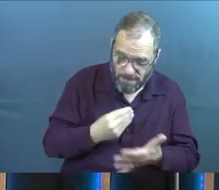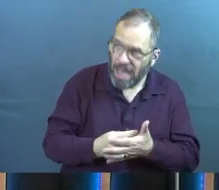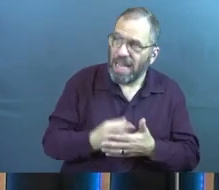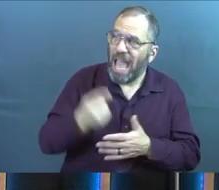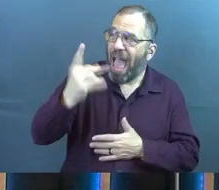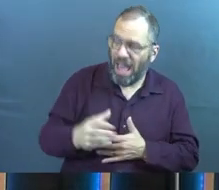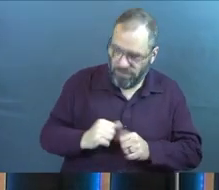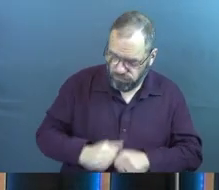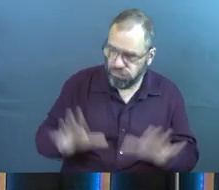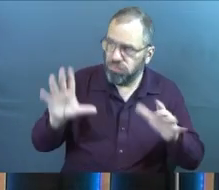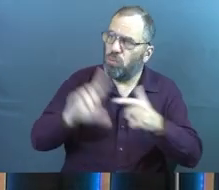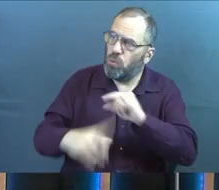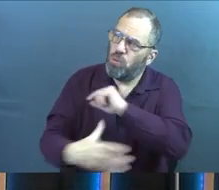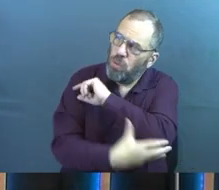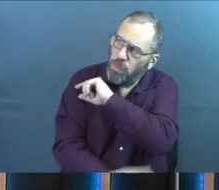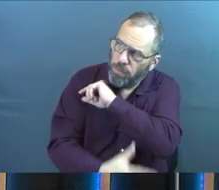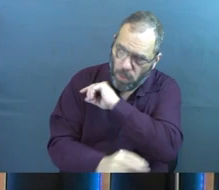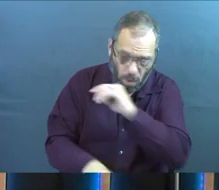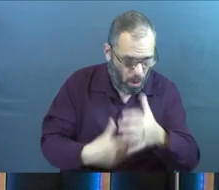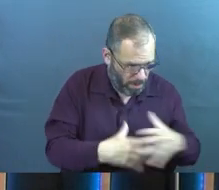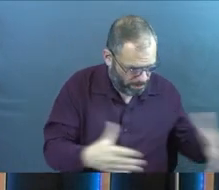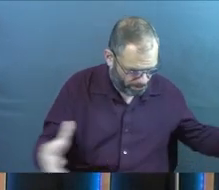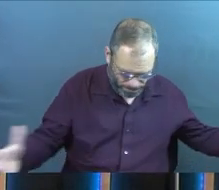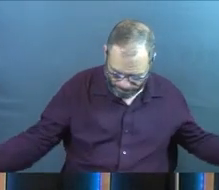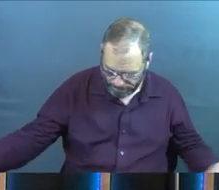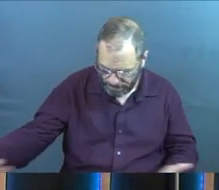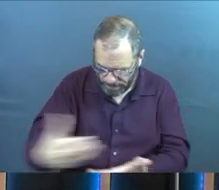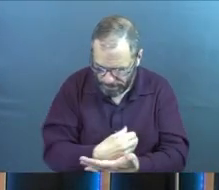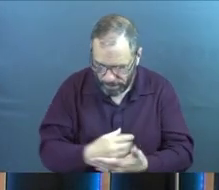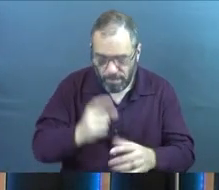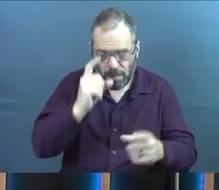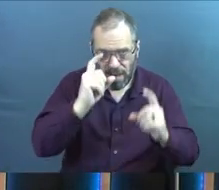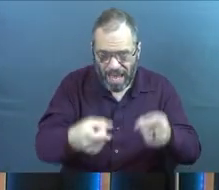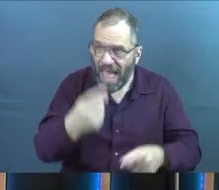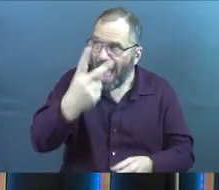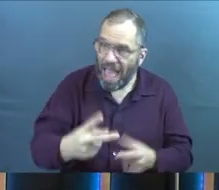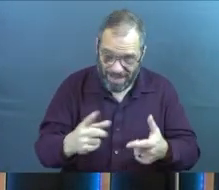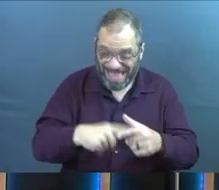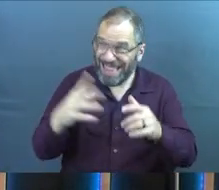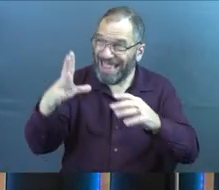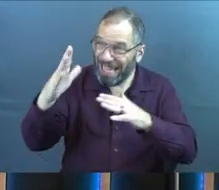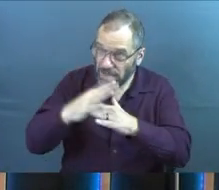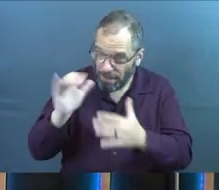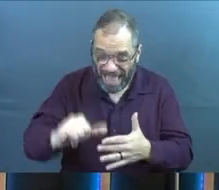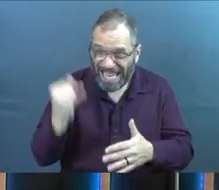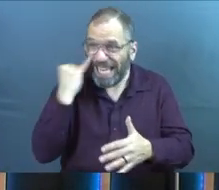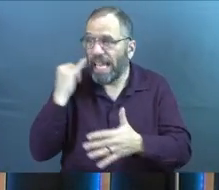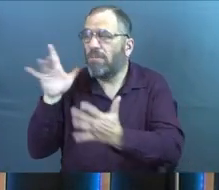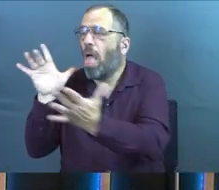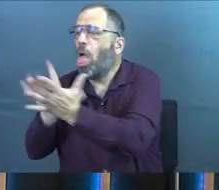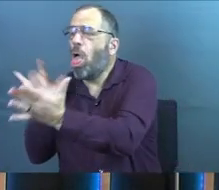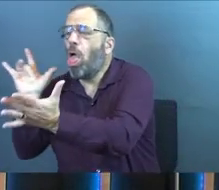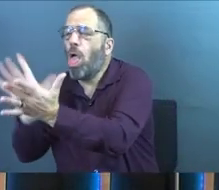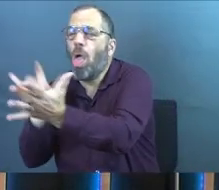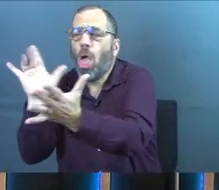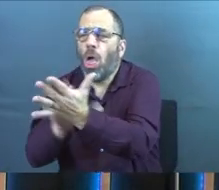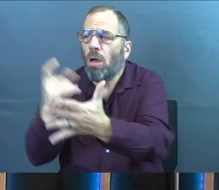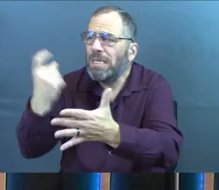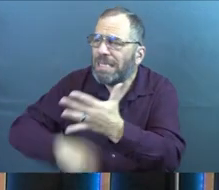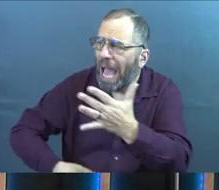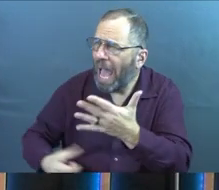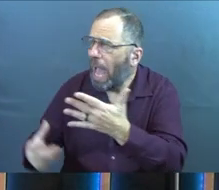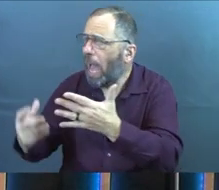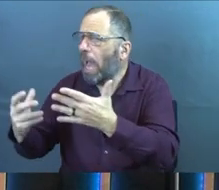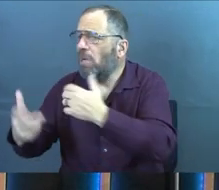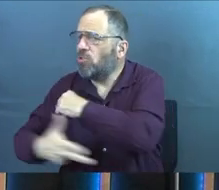Scripture calls him, and he's like, you know what? I'm going to give up half of my wealth to the poor, and then on top of that, if there's anybody I've wronged, if I've